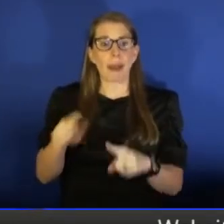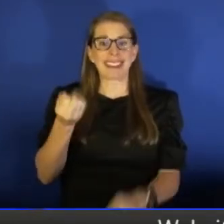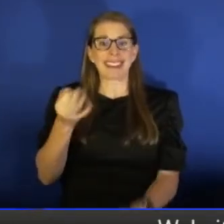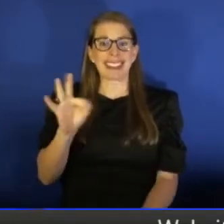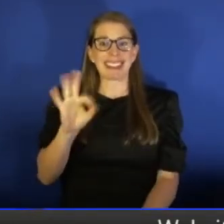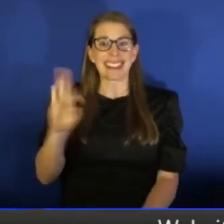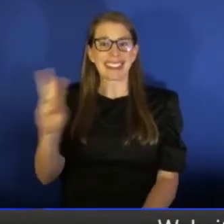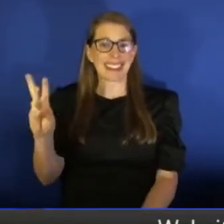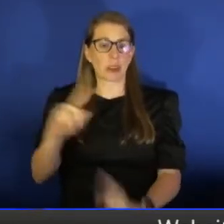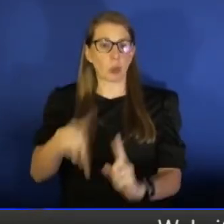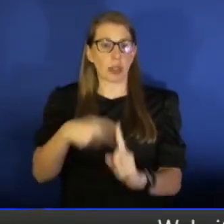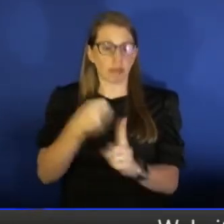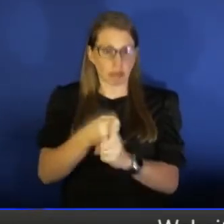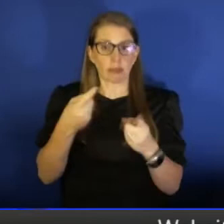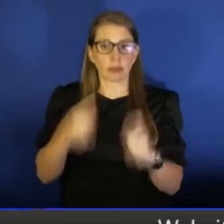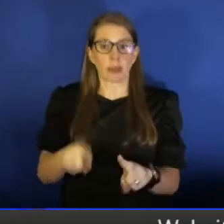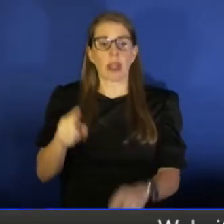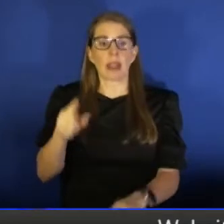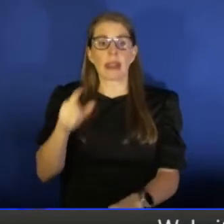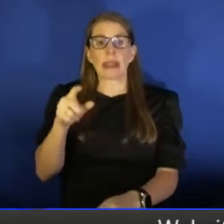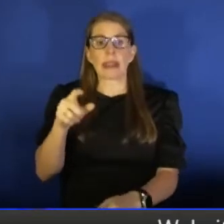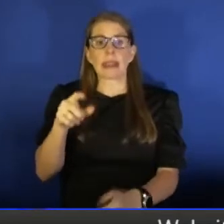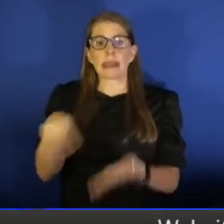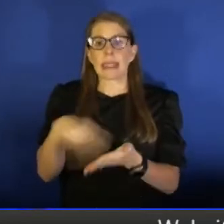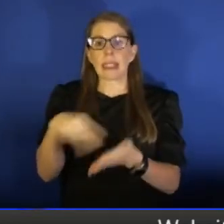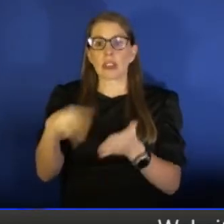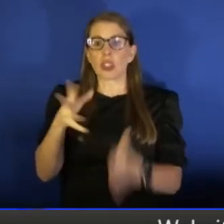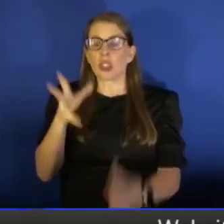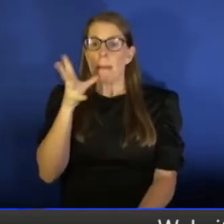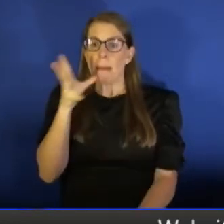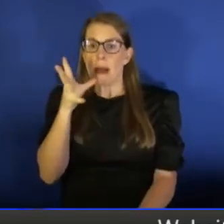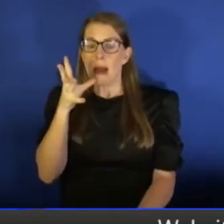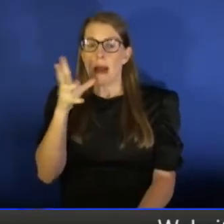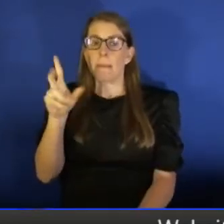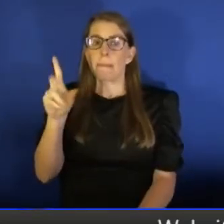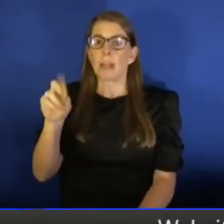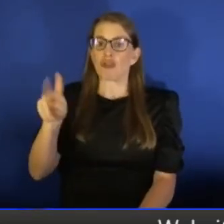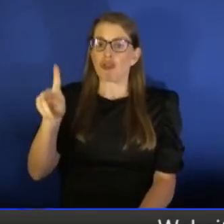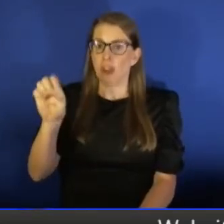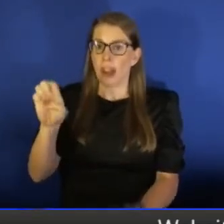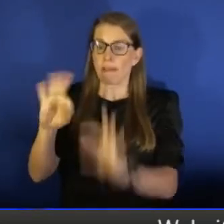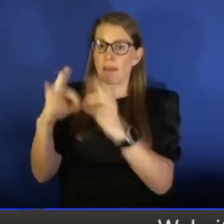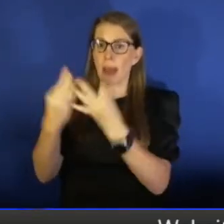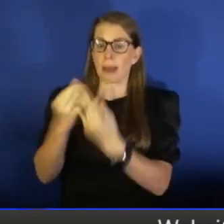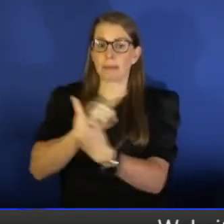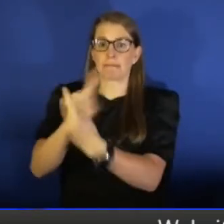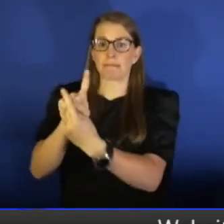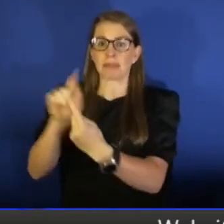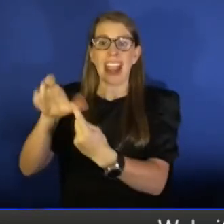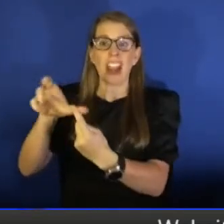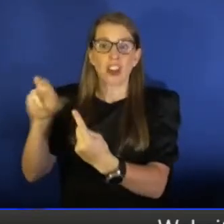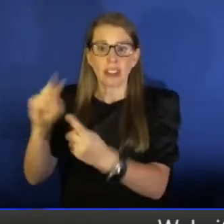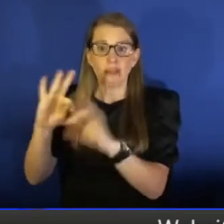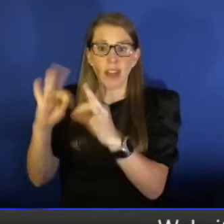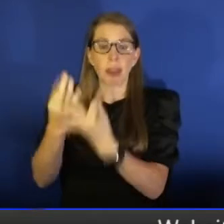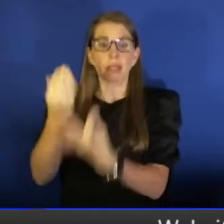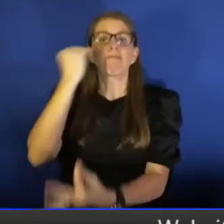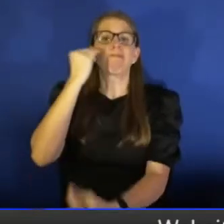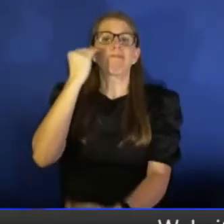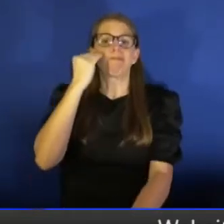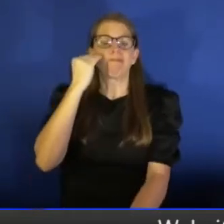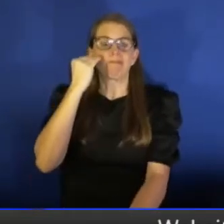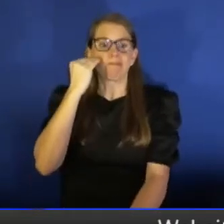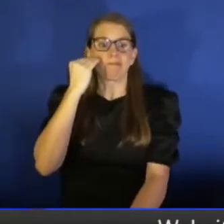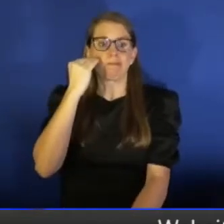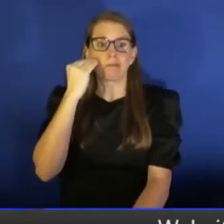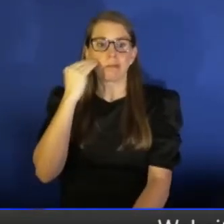of my dancers' moms went to the church of the Drake family and approached Aaron's family when she knew that he was